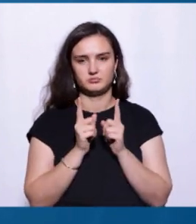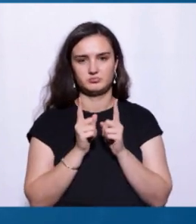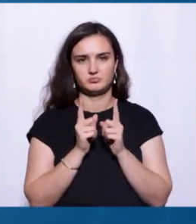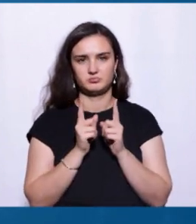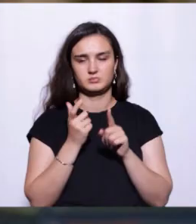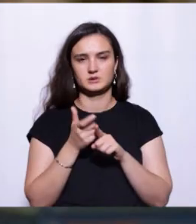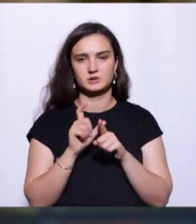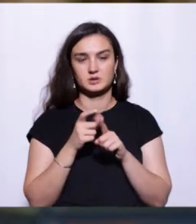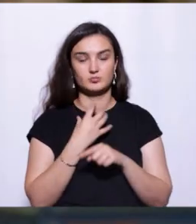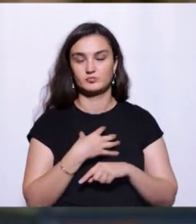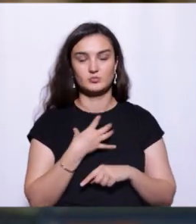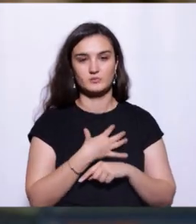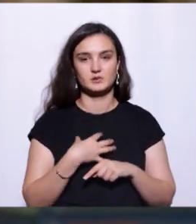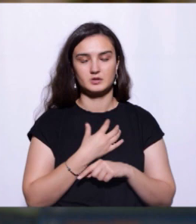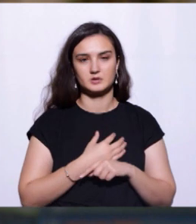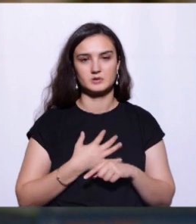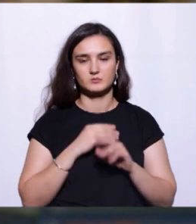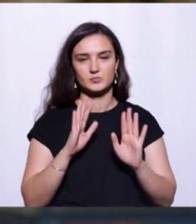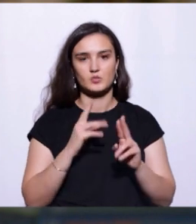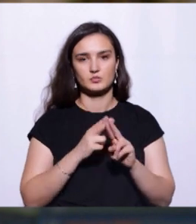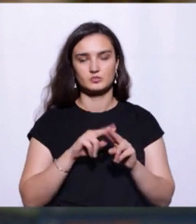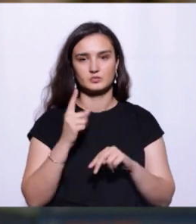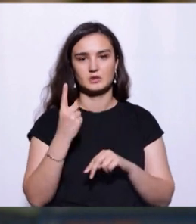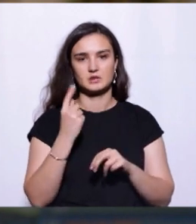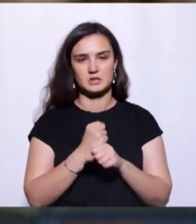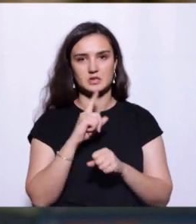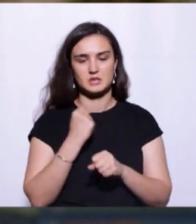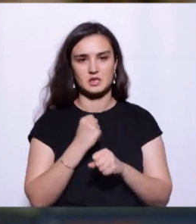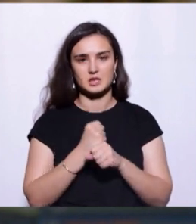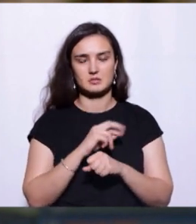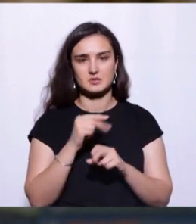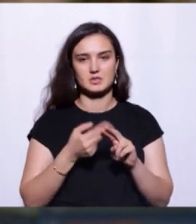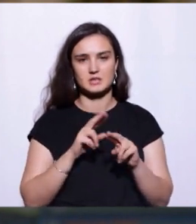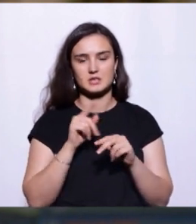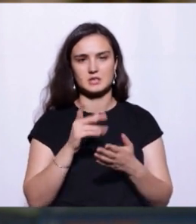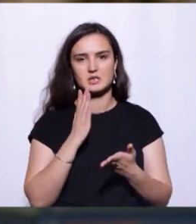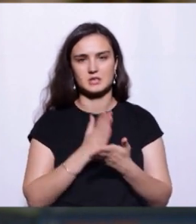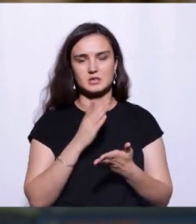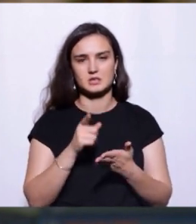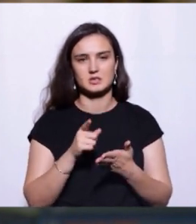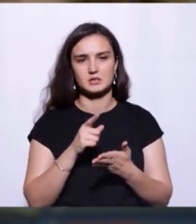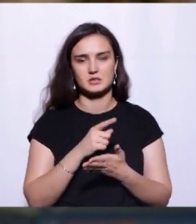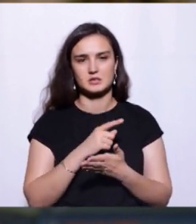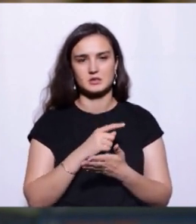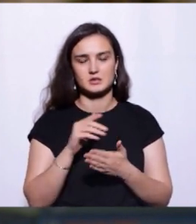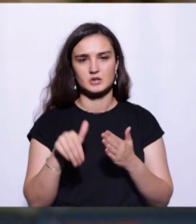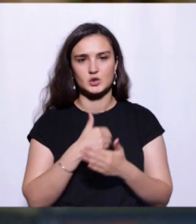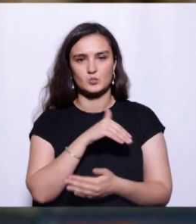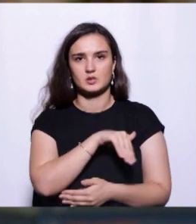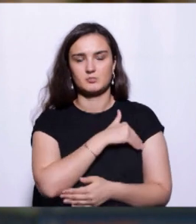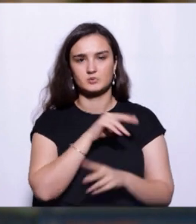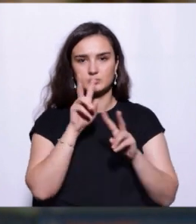is very important. It only does one job, and that is to take your temperature.